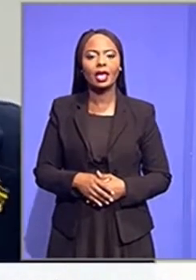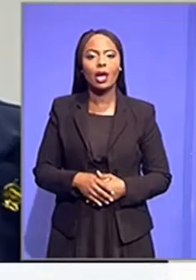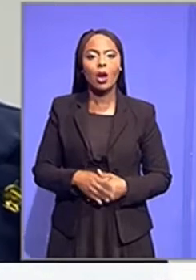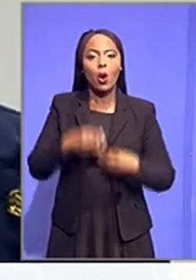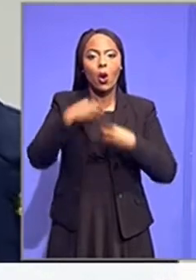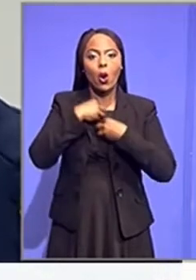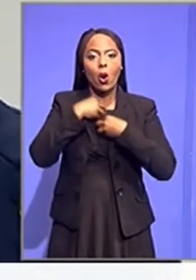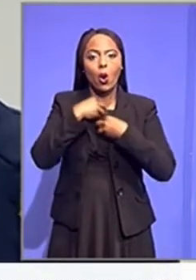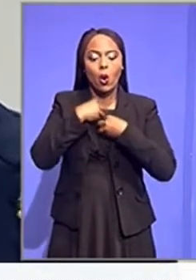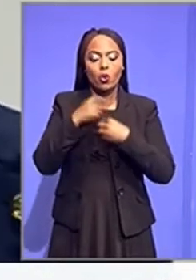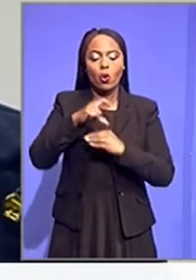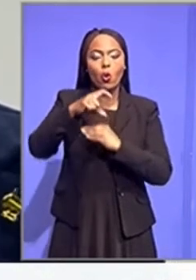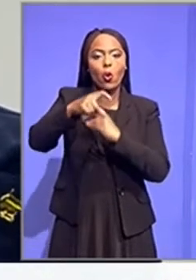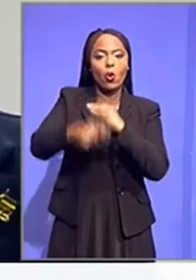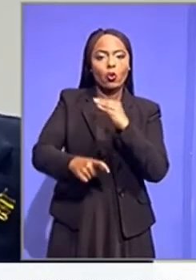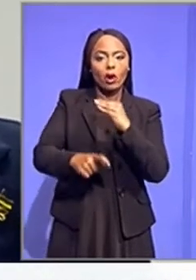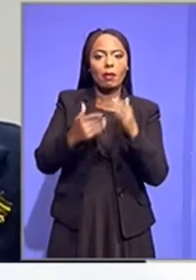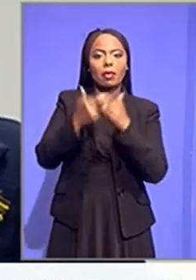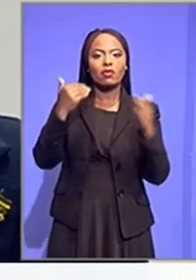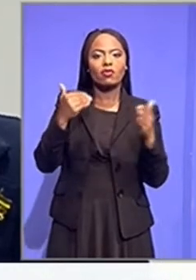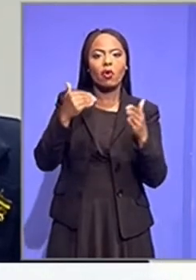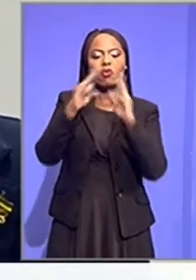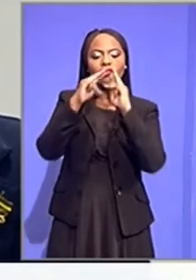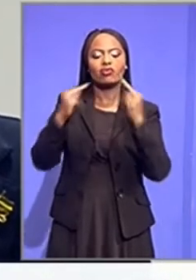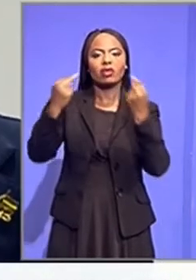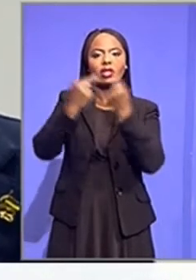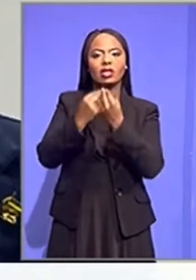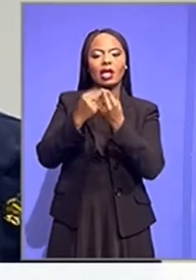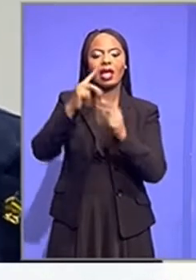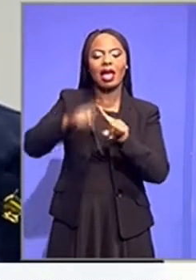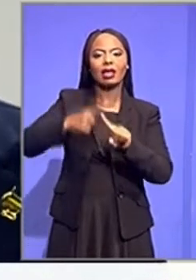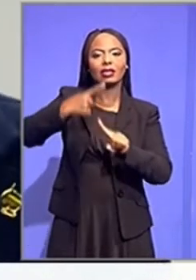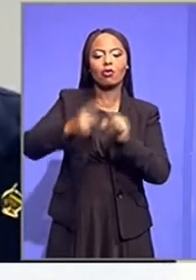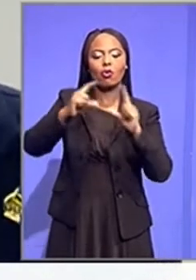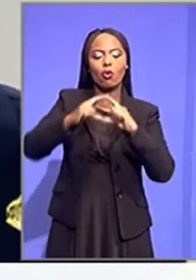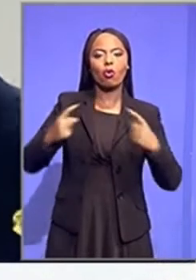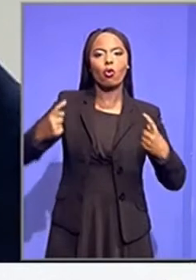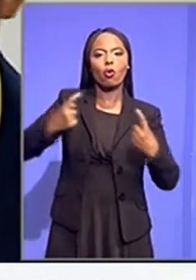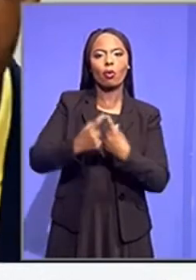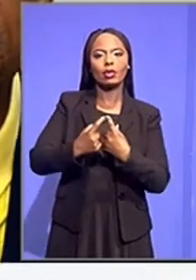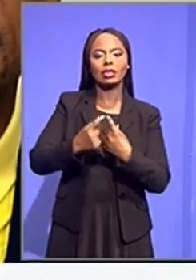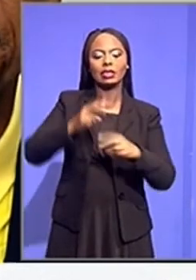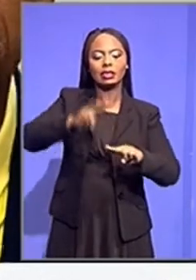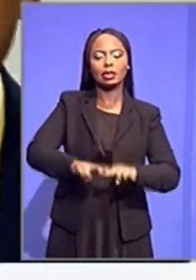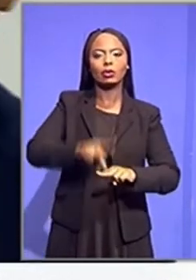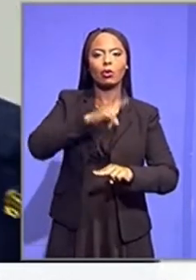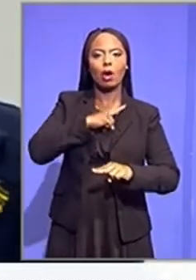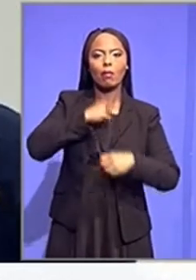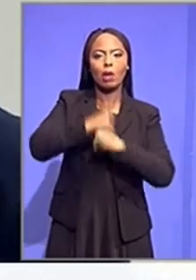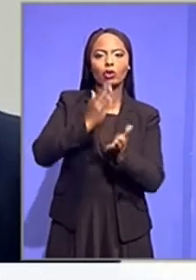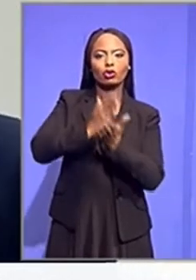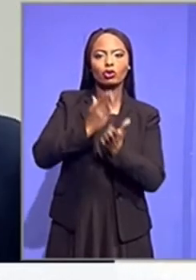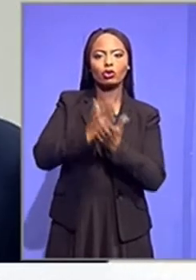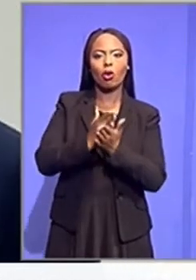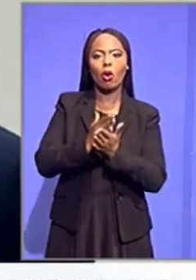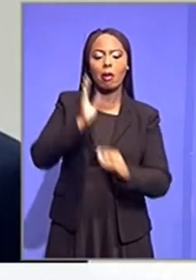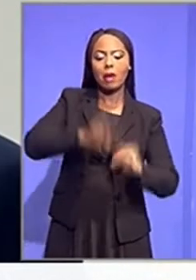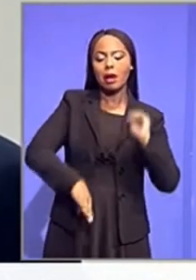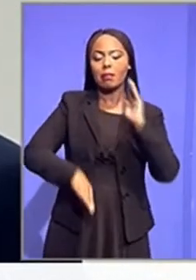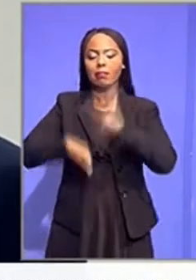conferences before the National Executive Committee sits to make sure that there are no issues of legitimacy surrounding their